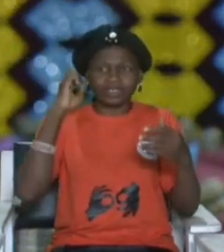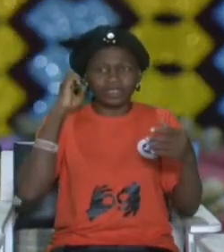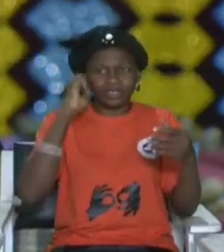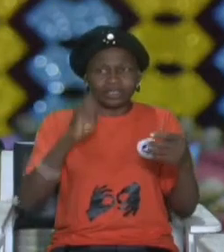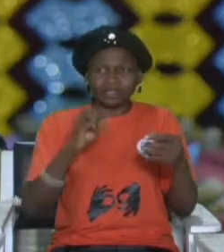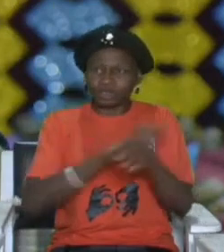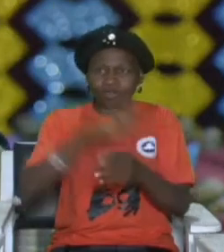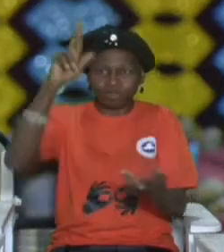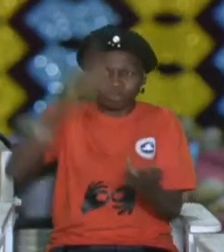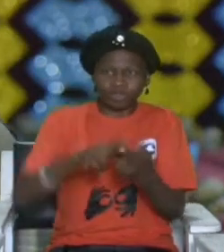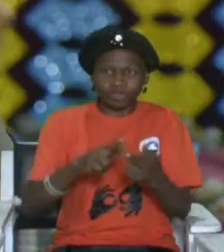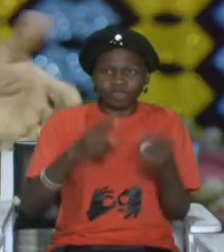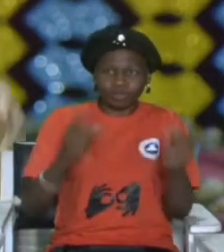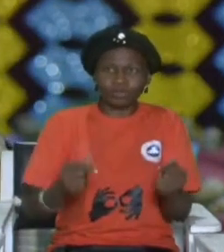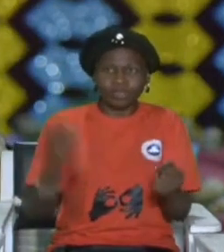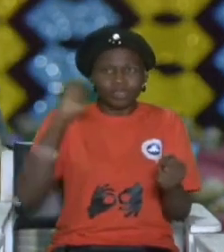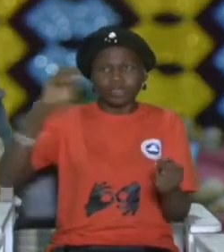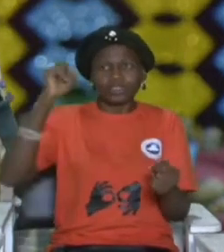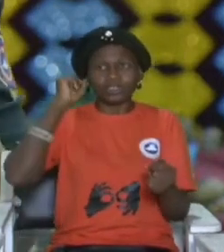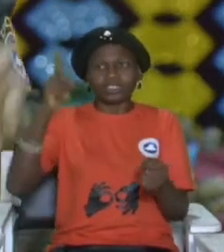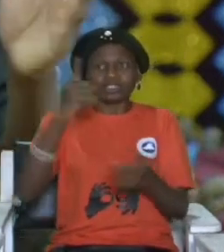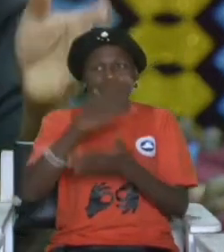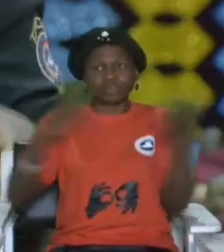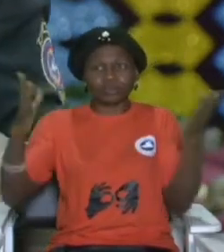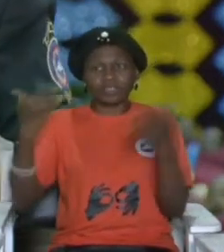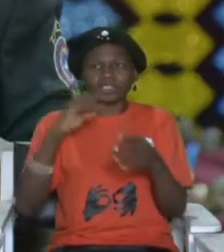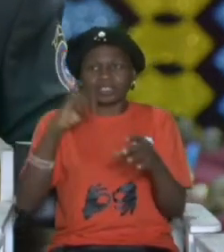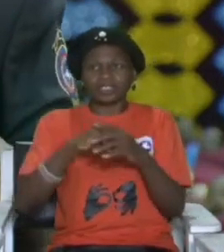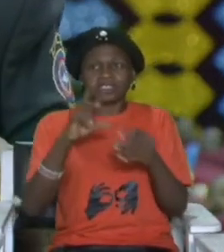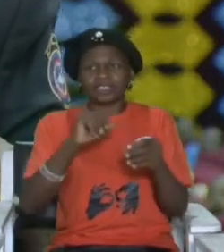speed, he understood something. We were in the